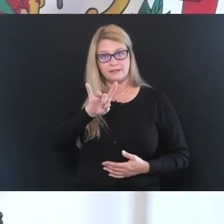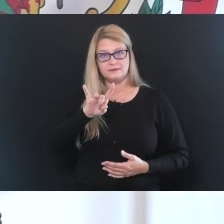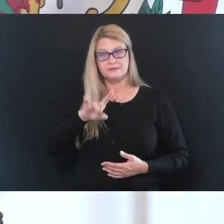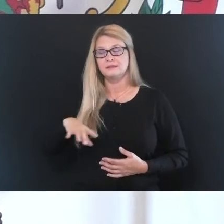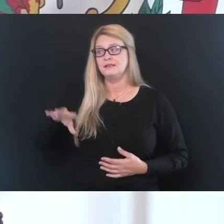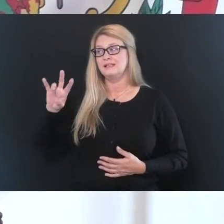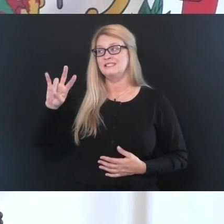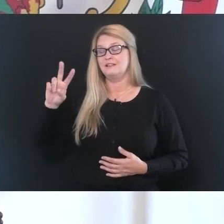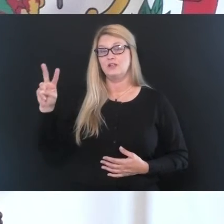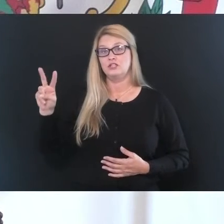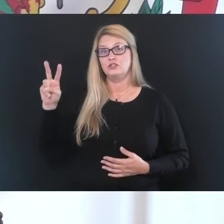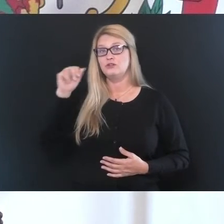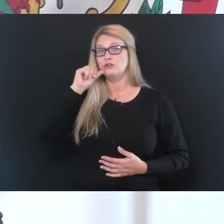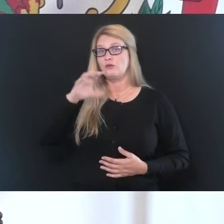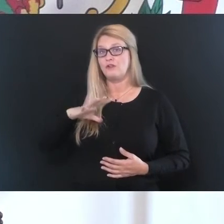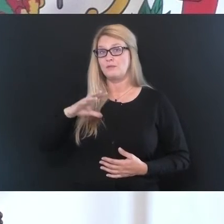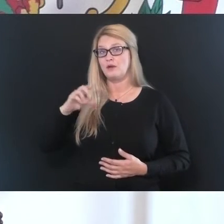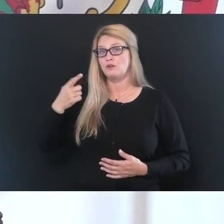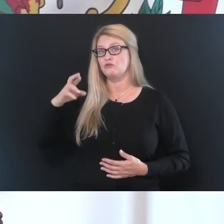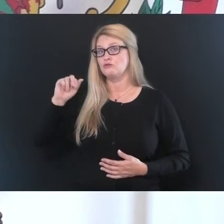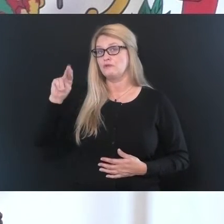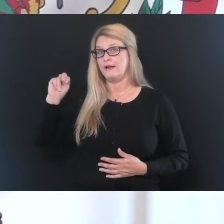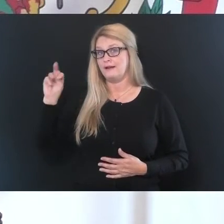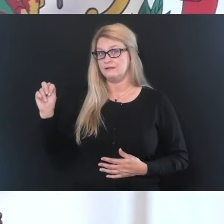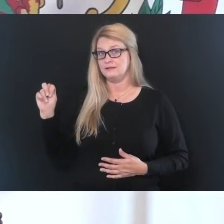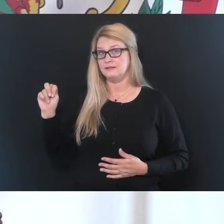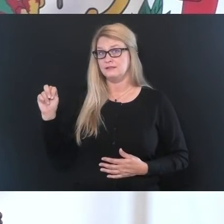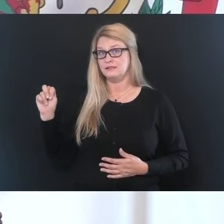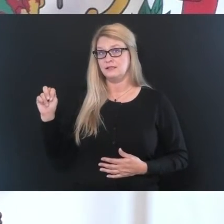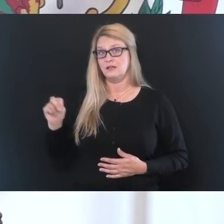a 72-year-old female from Grant County.